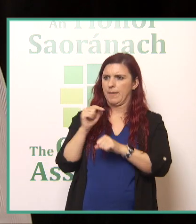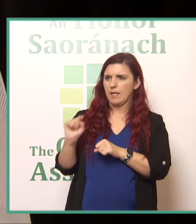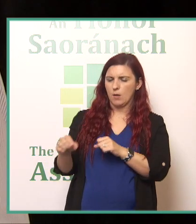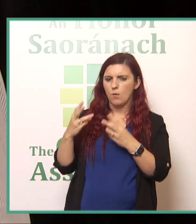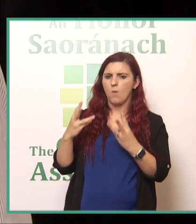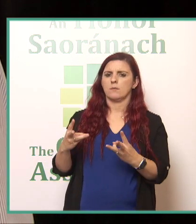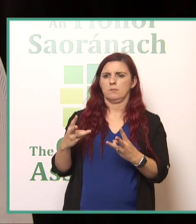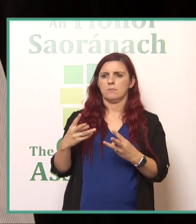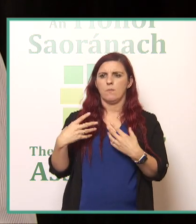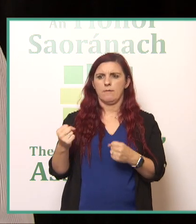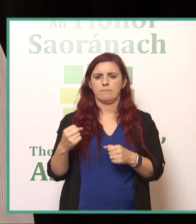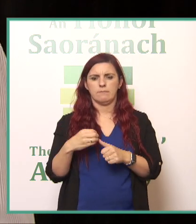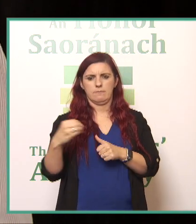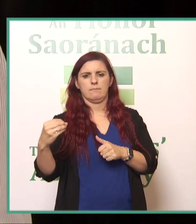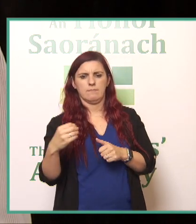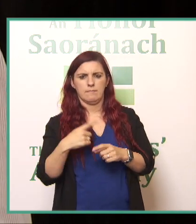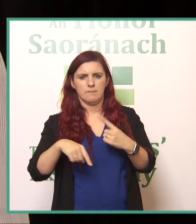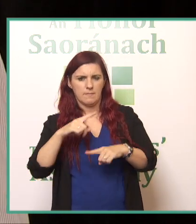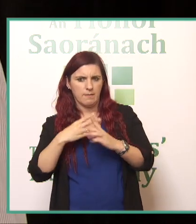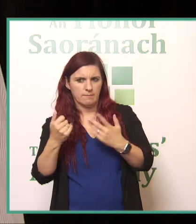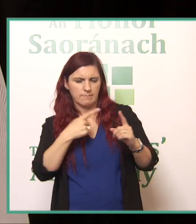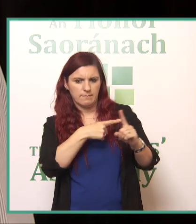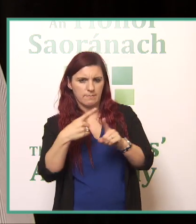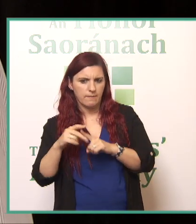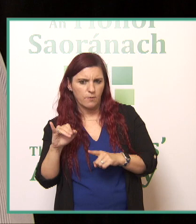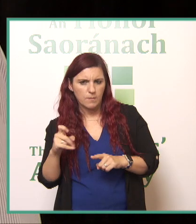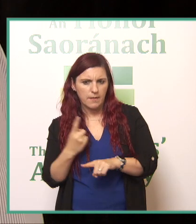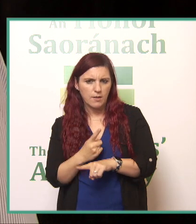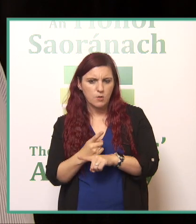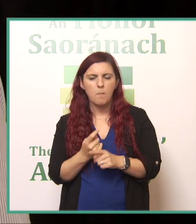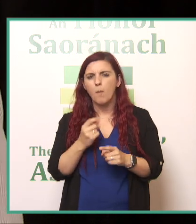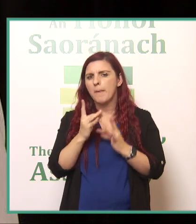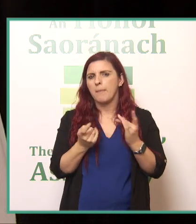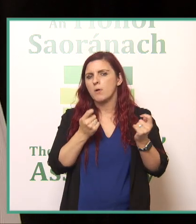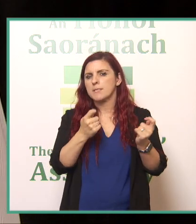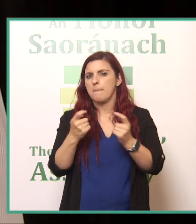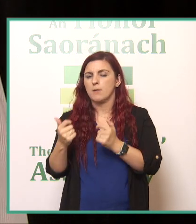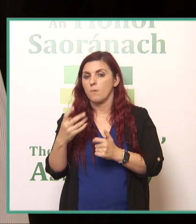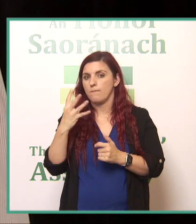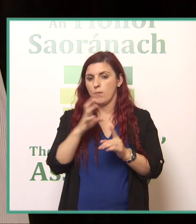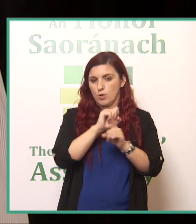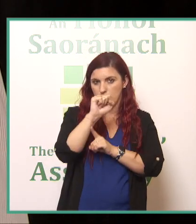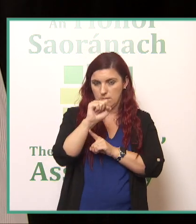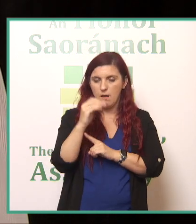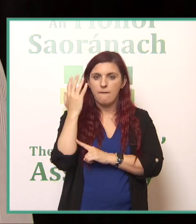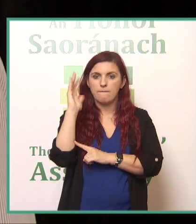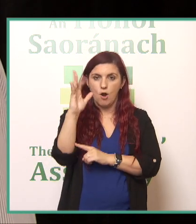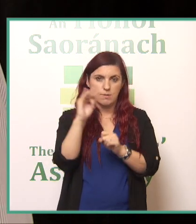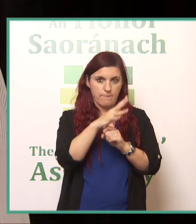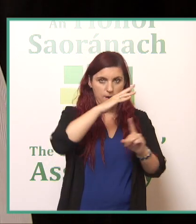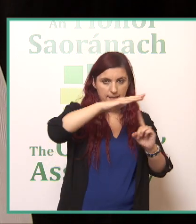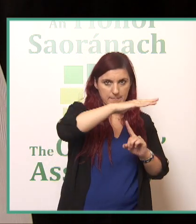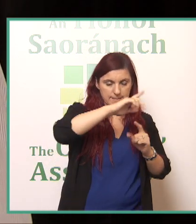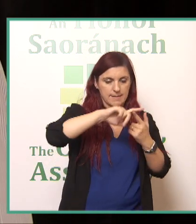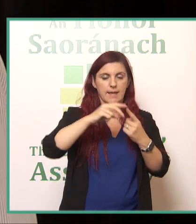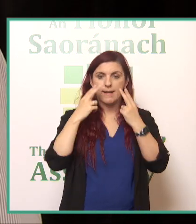vision on our own estate. There's a lot of values there. We simplified them down into four main objectives: forests for climate, forests for